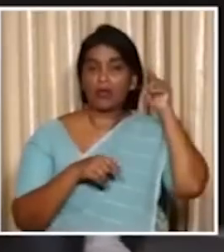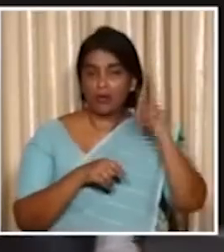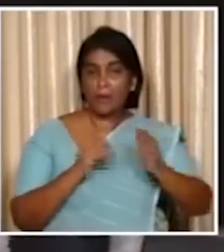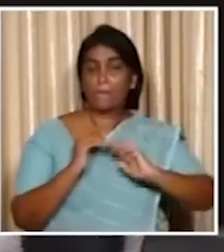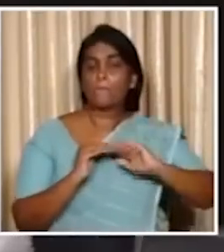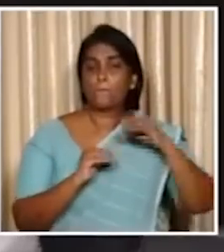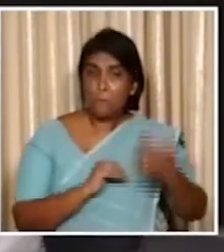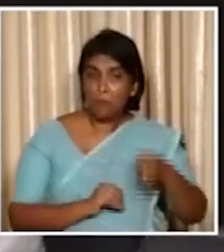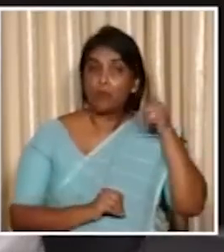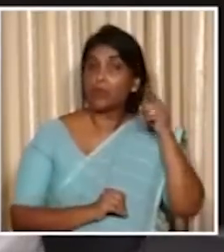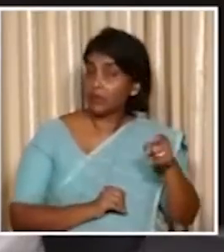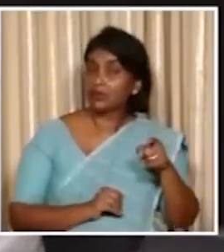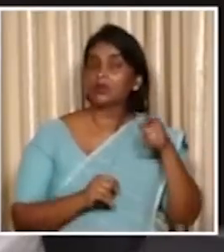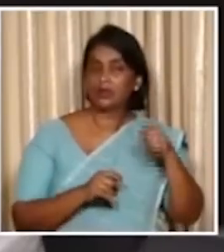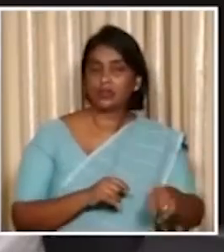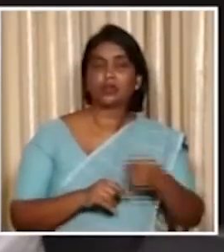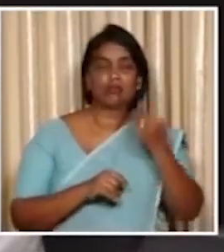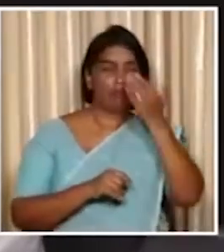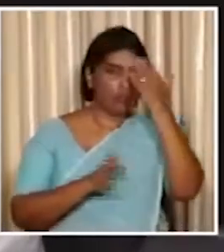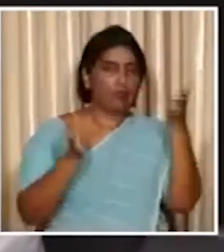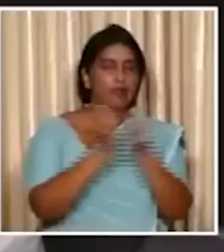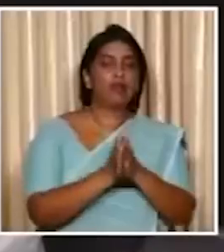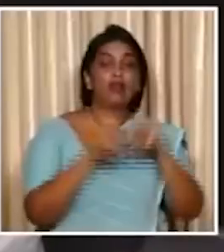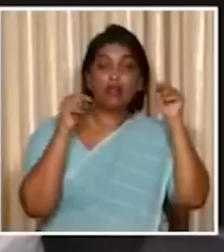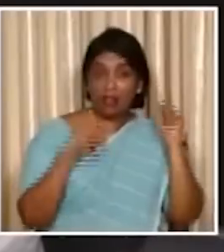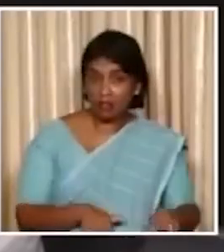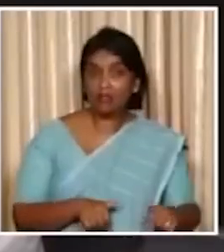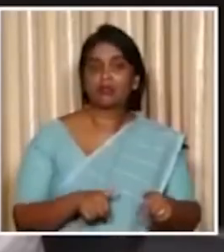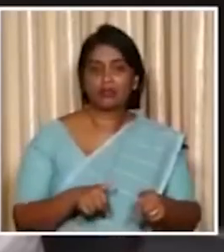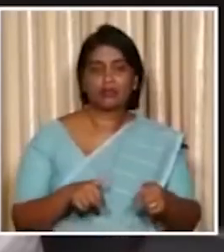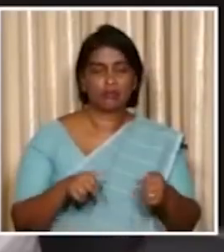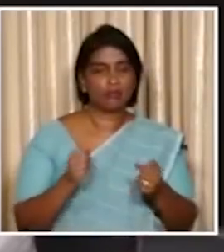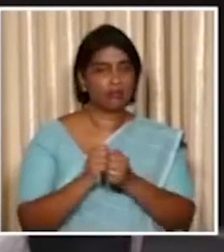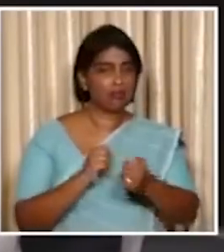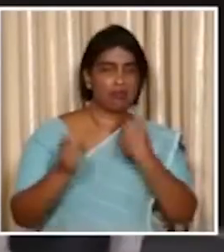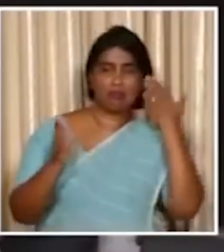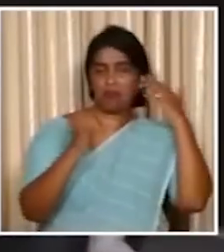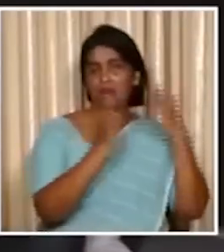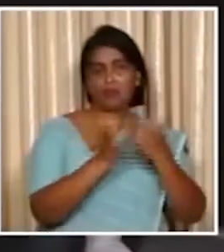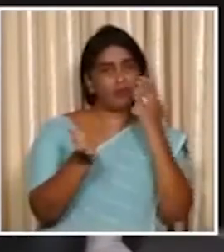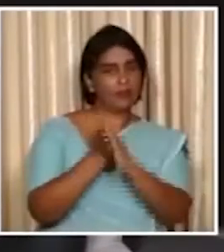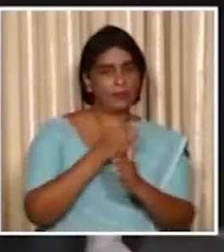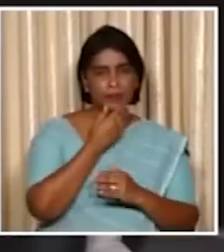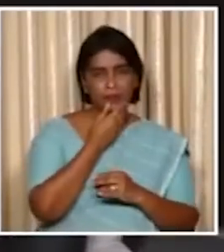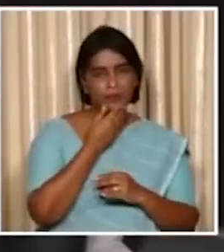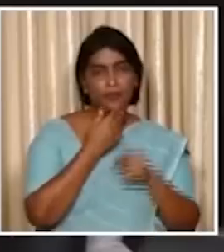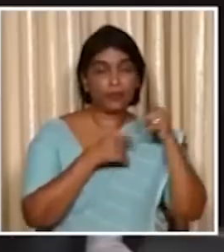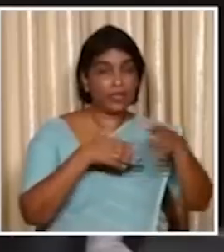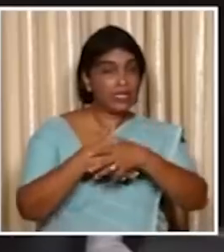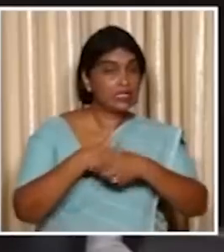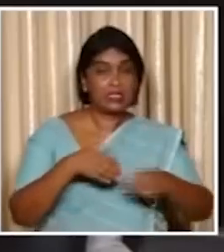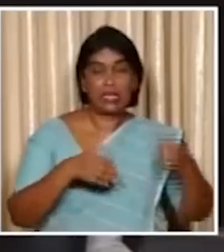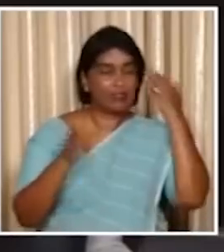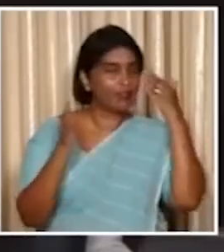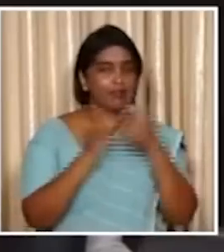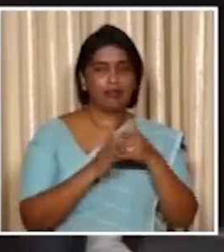into your hand, and now you are a communalist. I endorse that what you are saying. You are a communal politician. I am not.